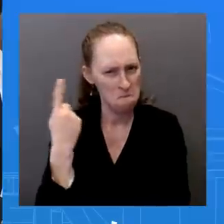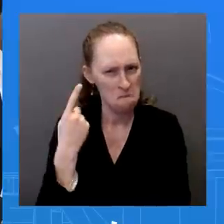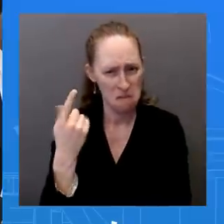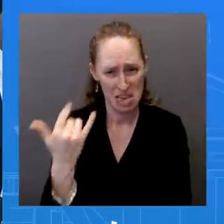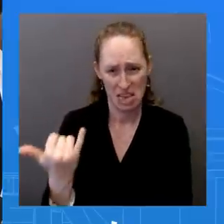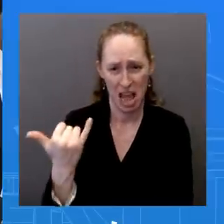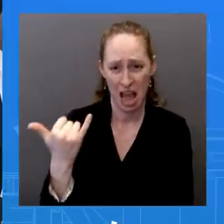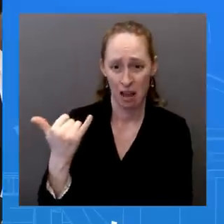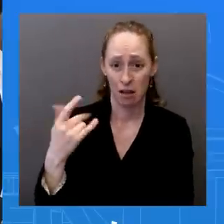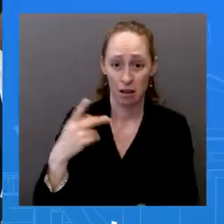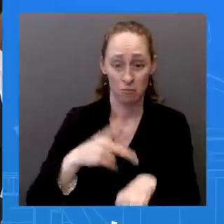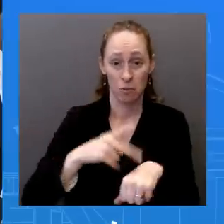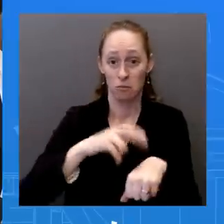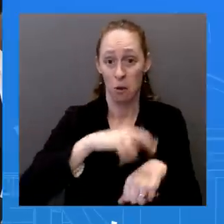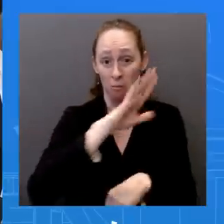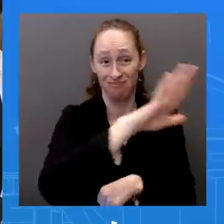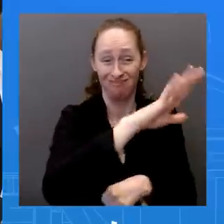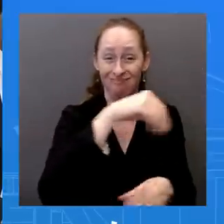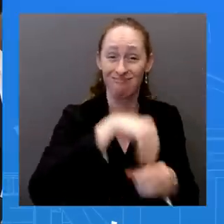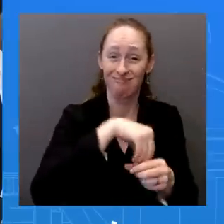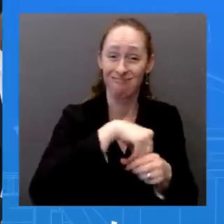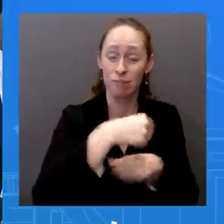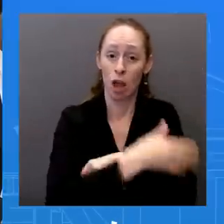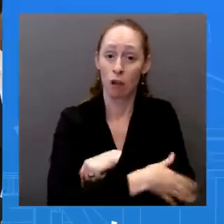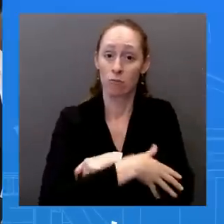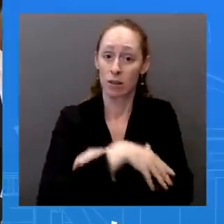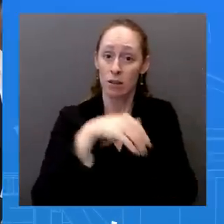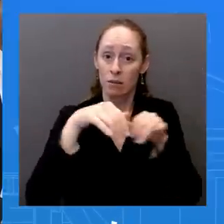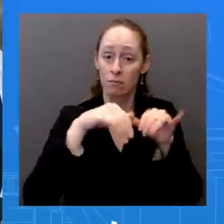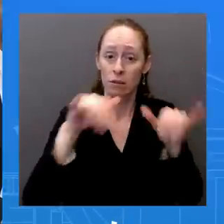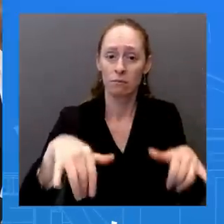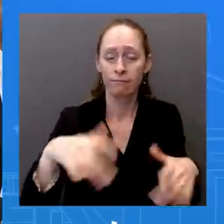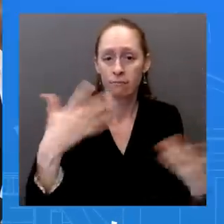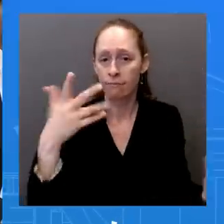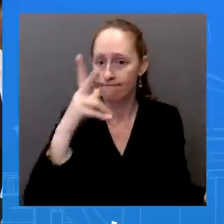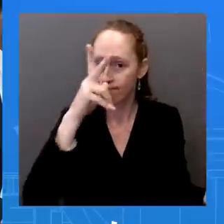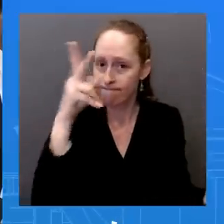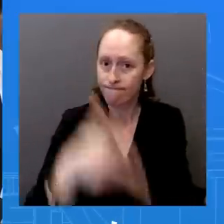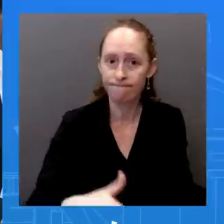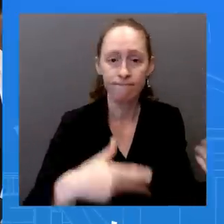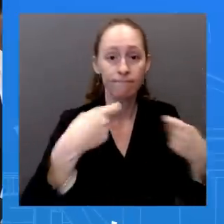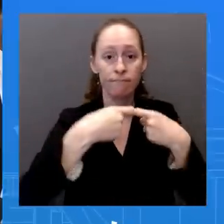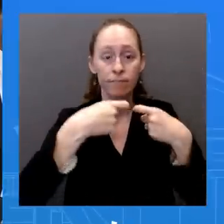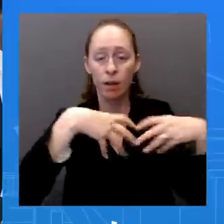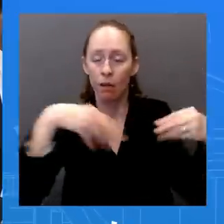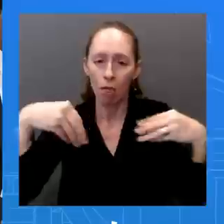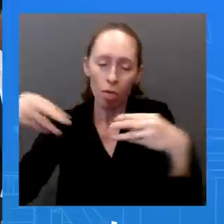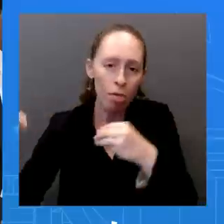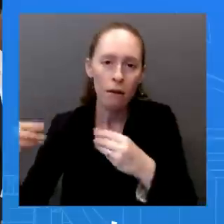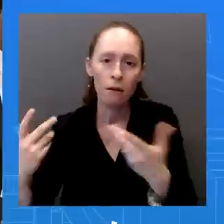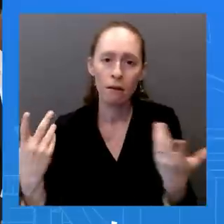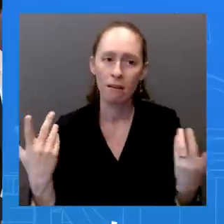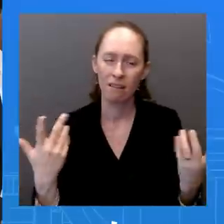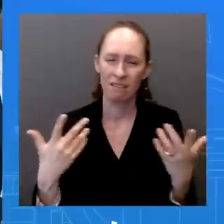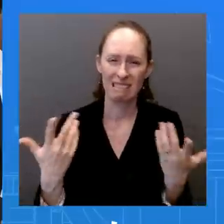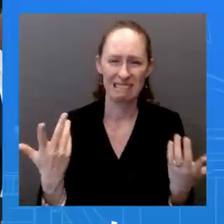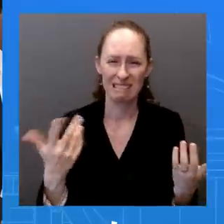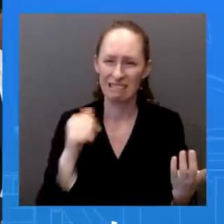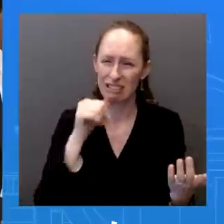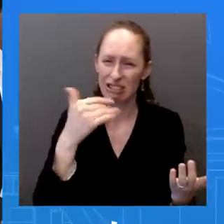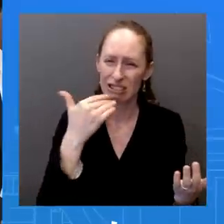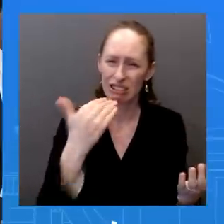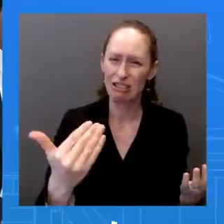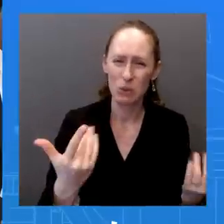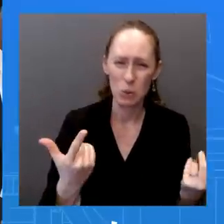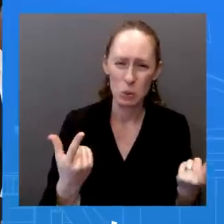weak grid. And I'm just curious, you know, why, given this administration's focus on infrastructure, the infrastructure bill, et